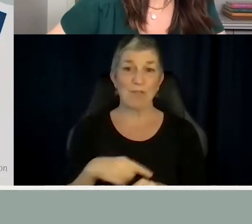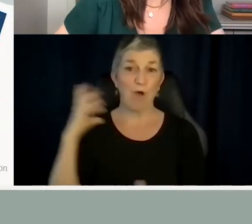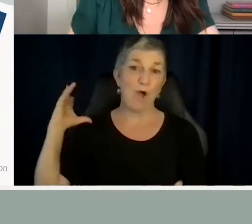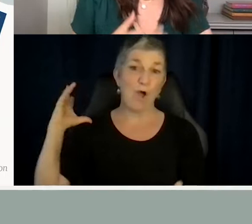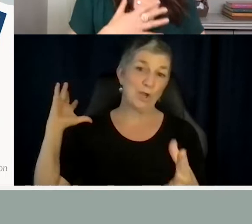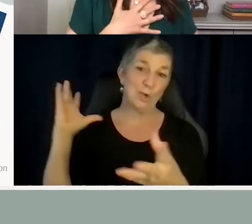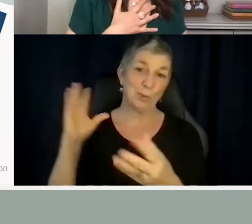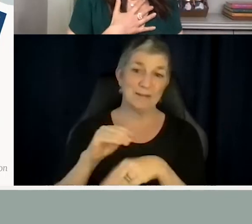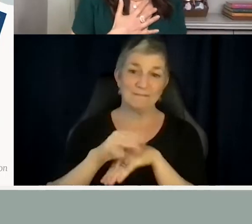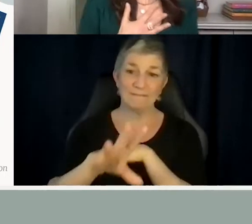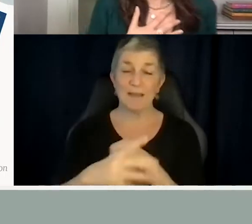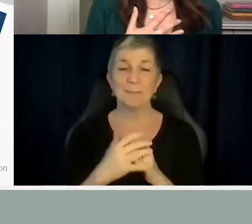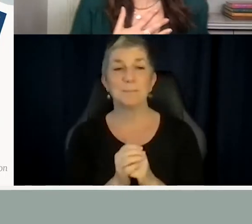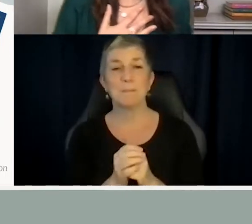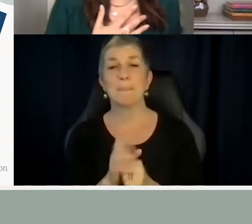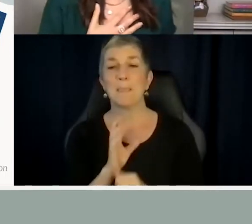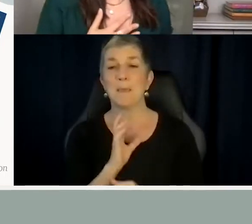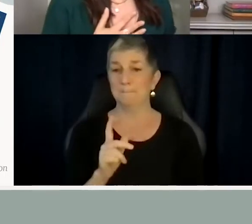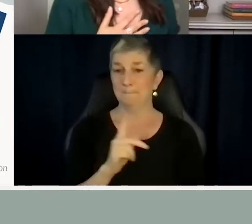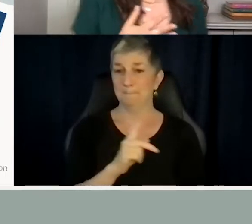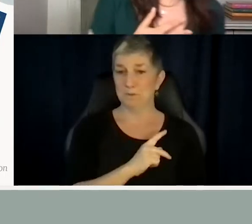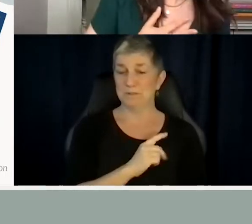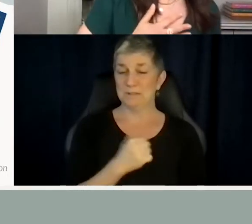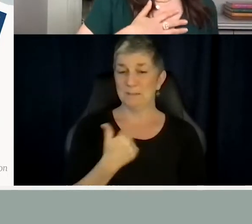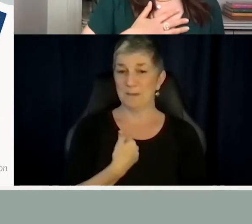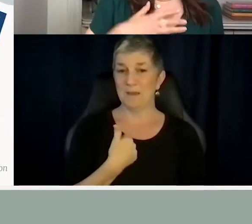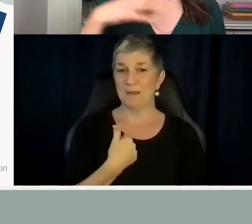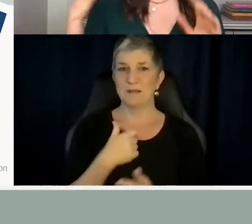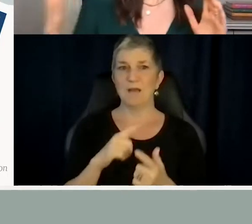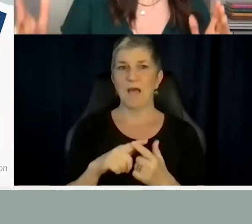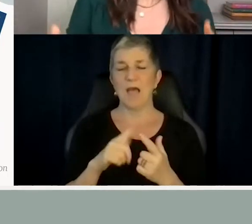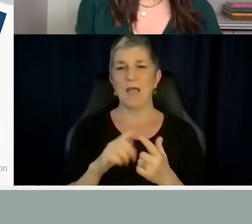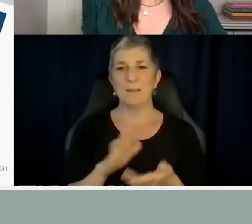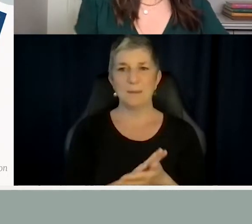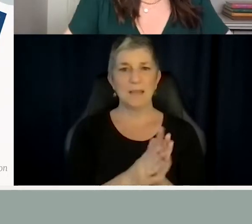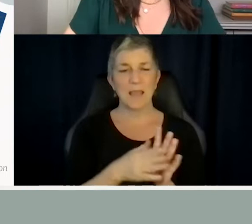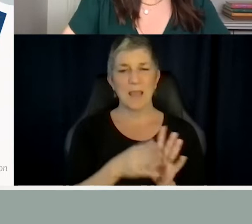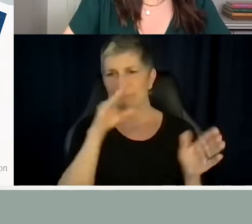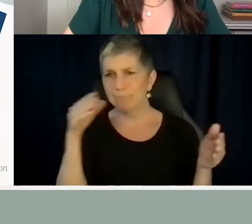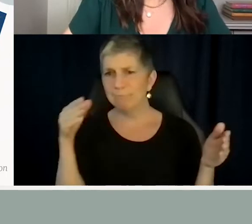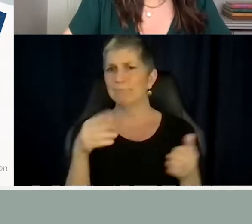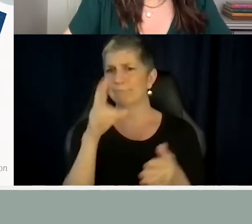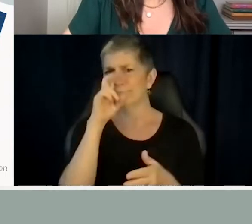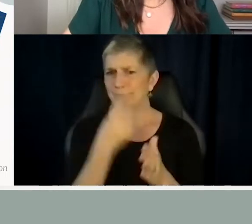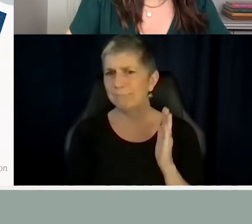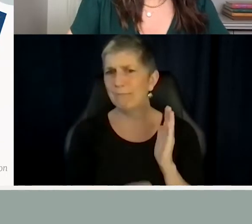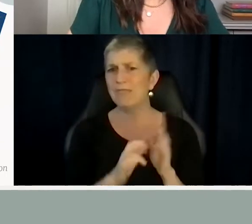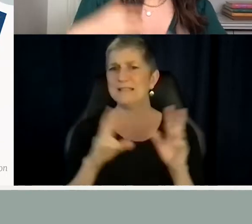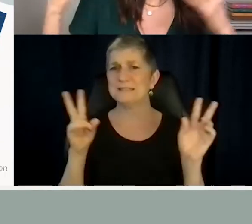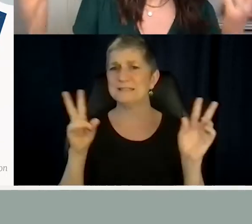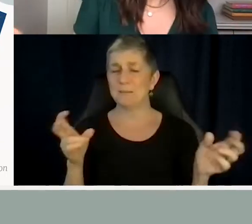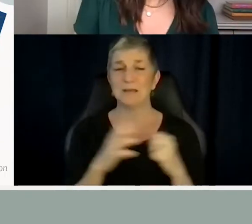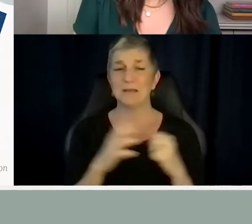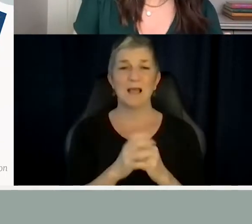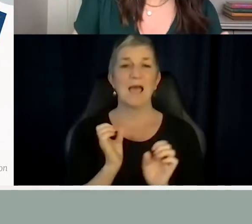effect. So I personally was turned on to this subject so much so that I